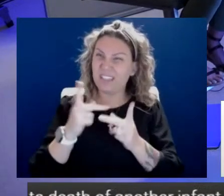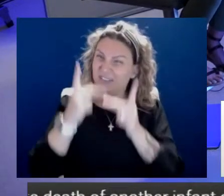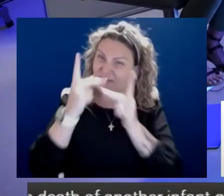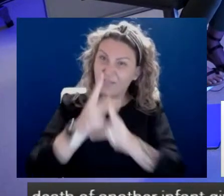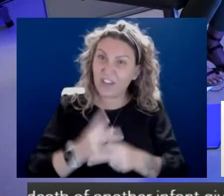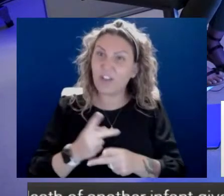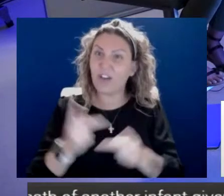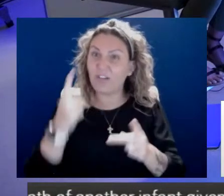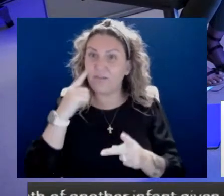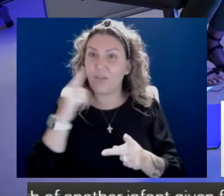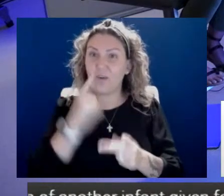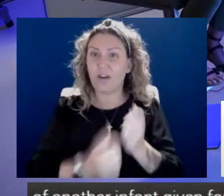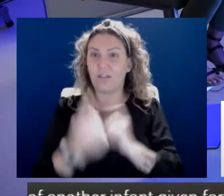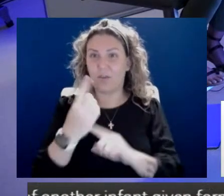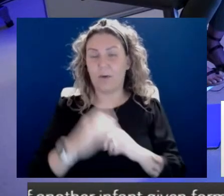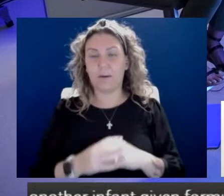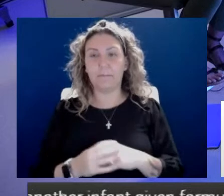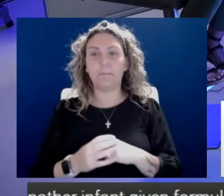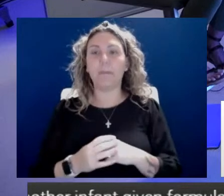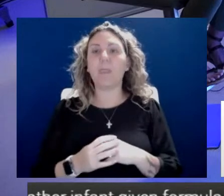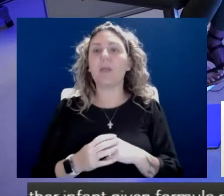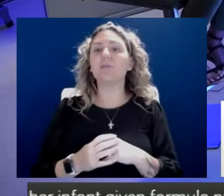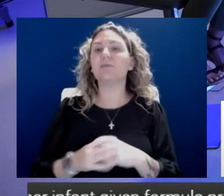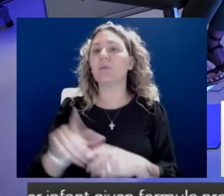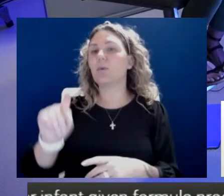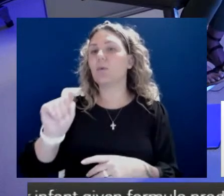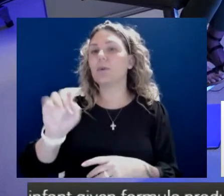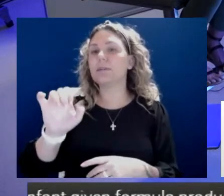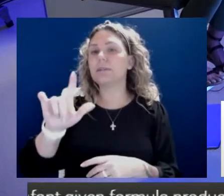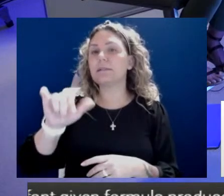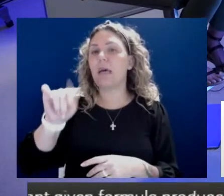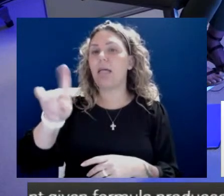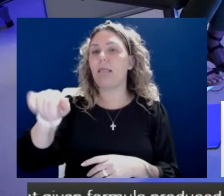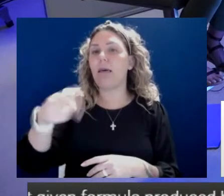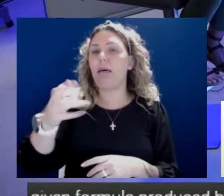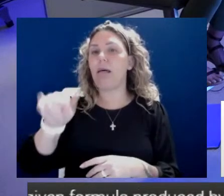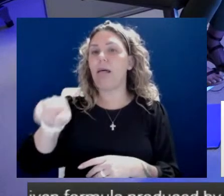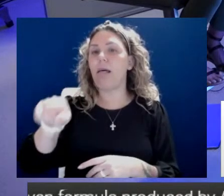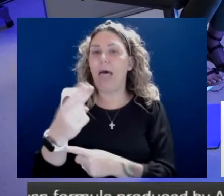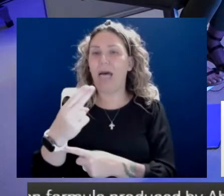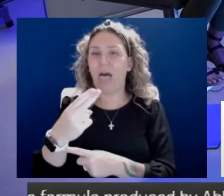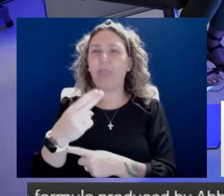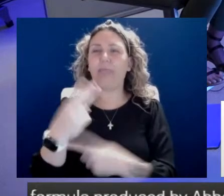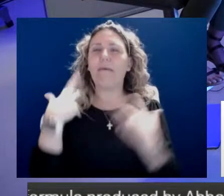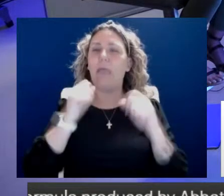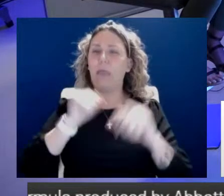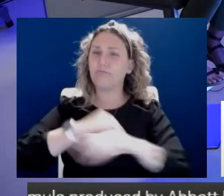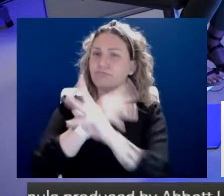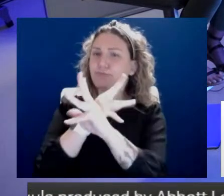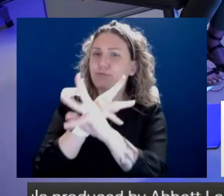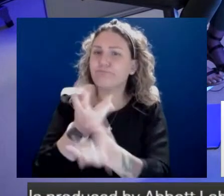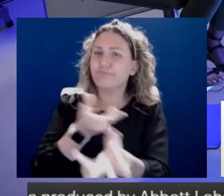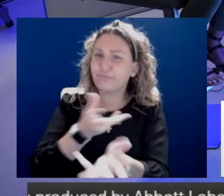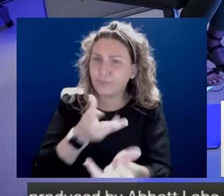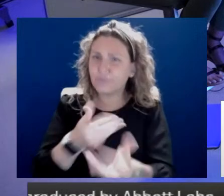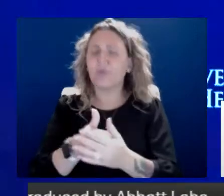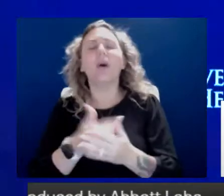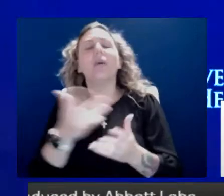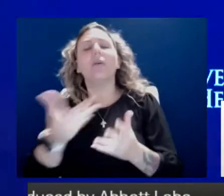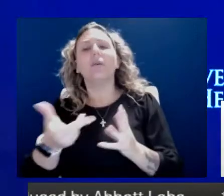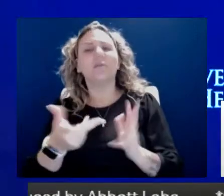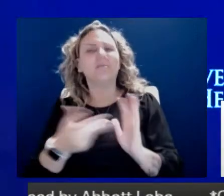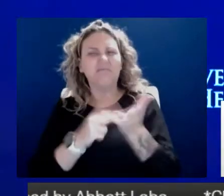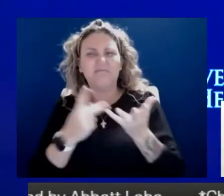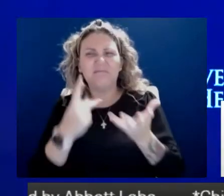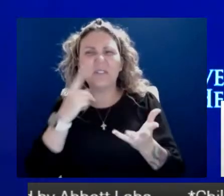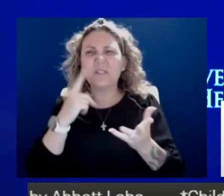talk about telehealth. What kind of impact does that have on people's just finances, medical finances? Yeah, so